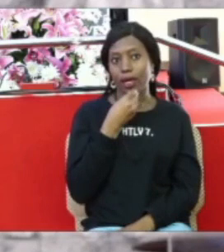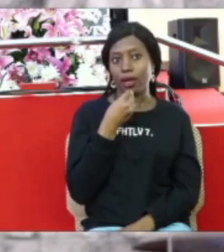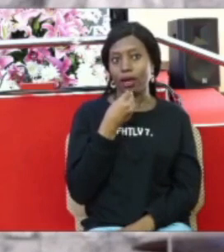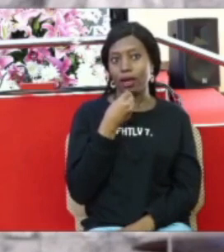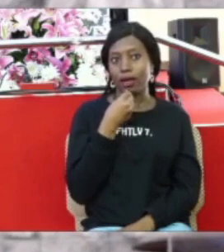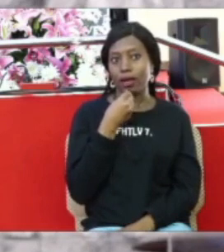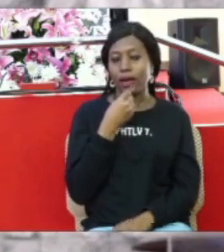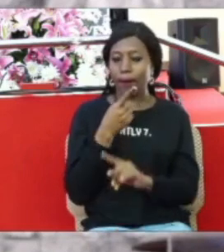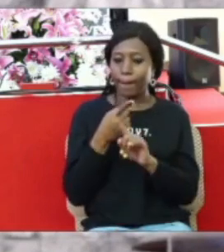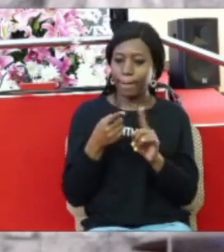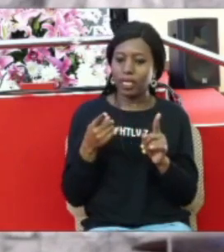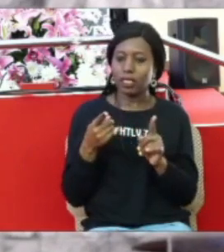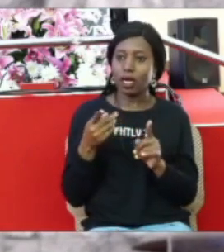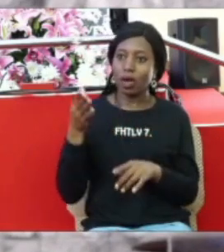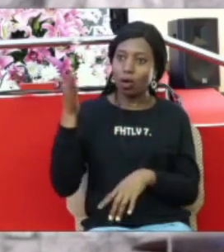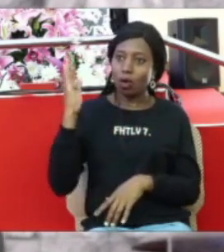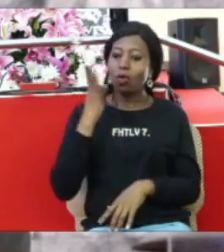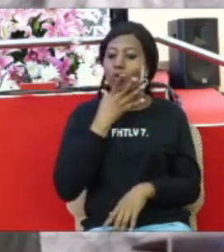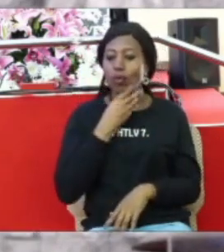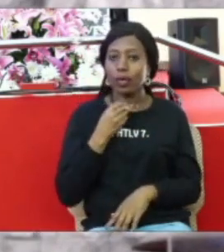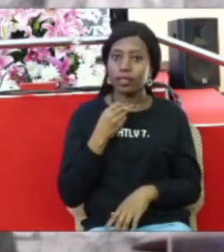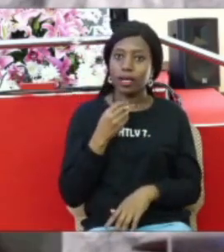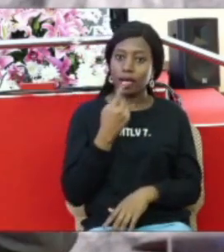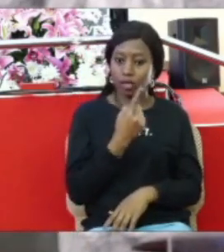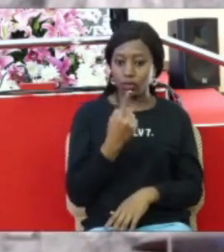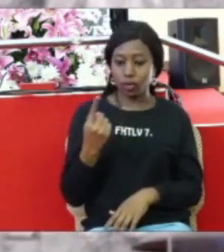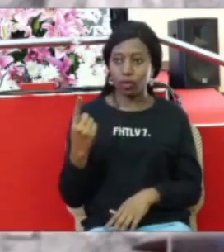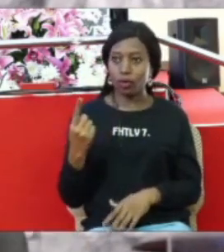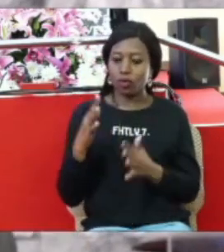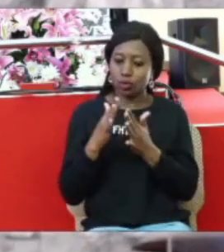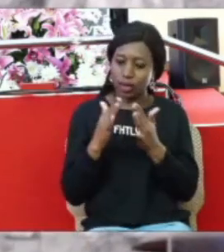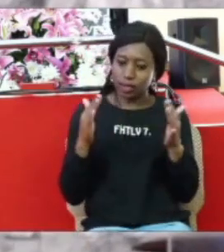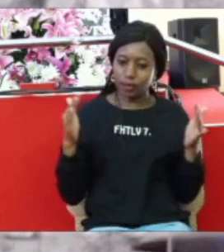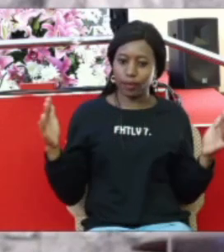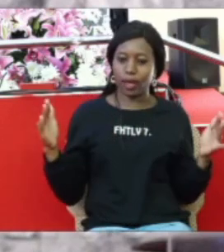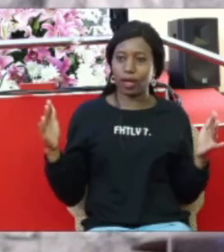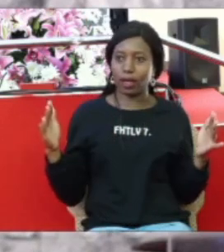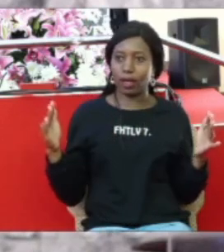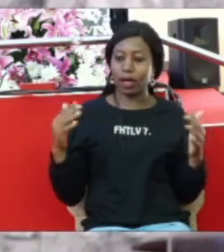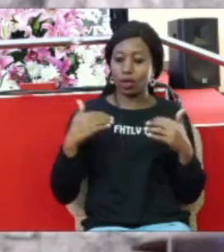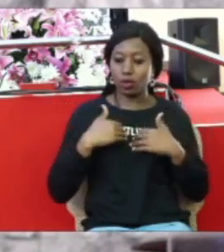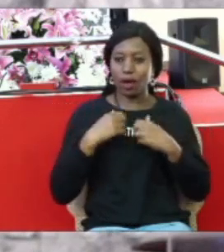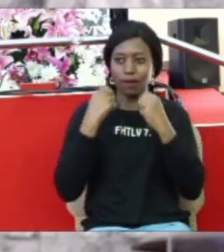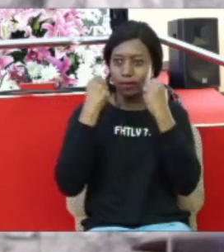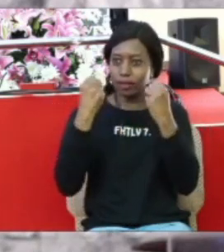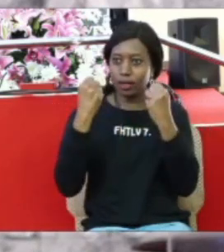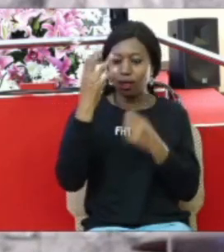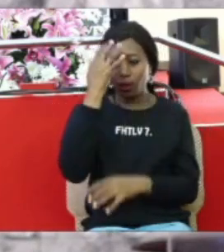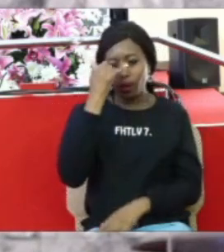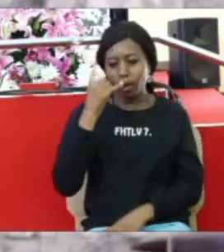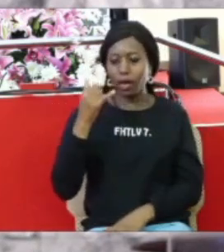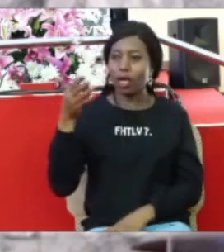also stretched that withered hand, and health and strength came upon him because God encountered him.